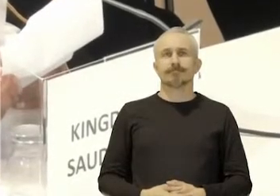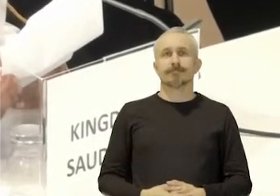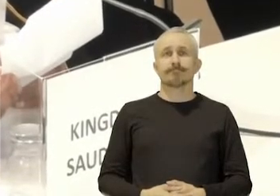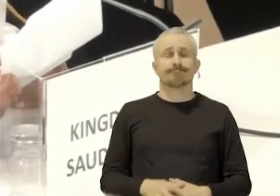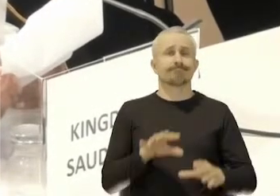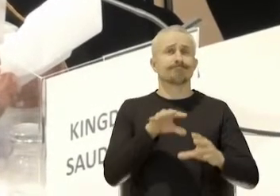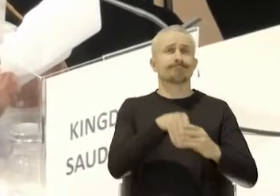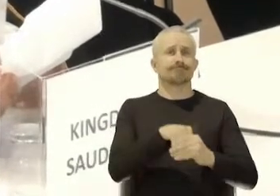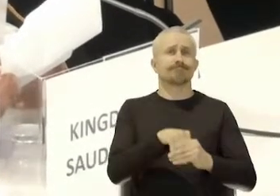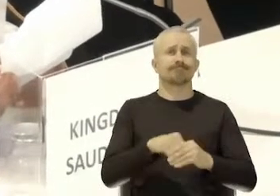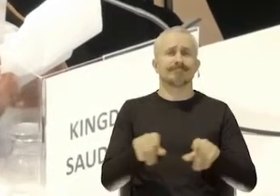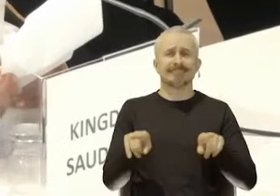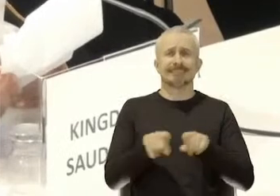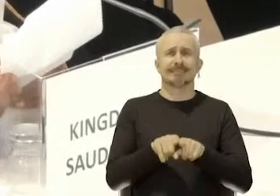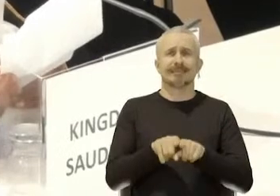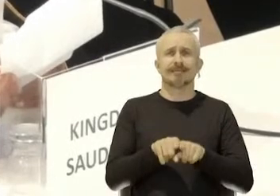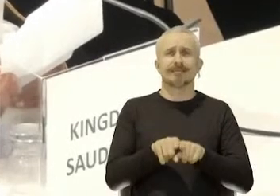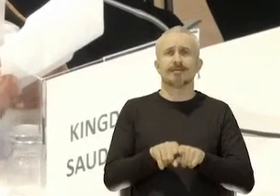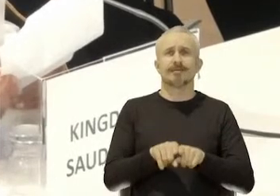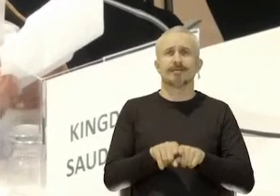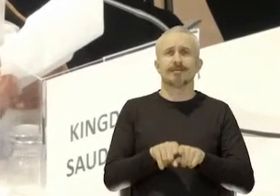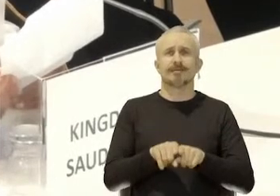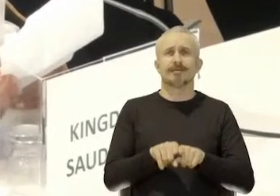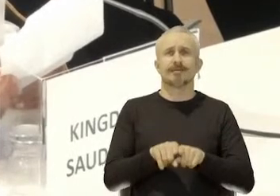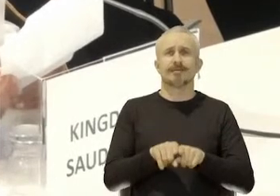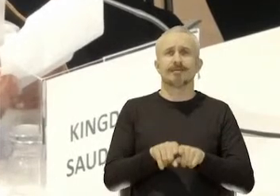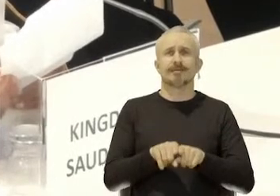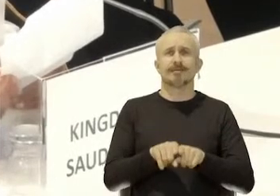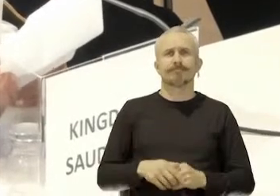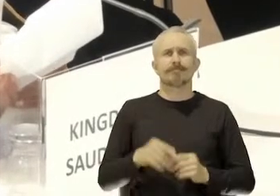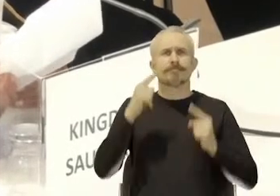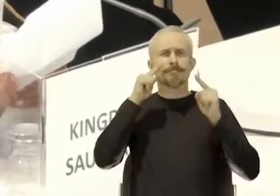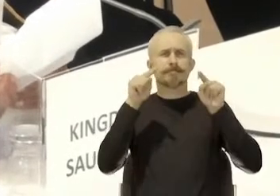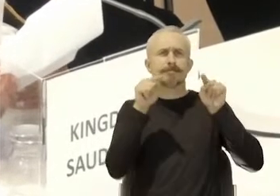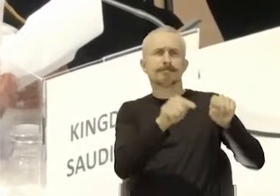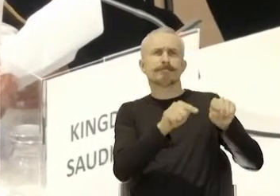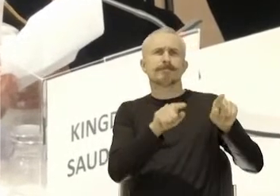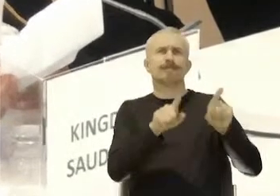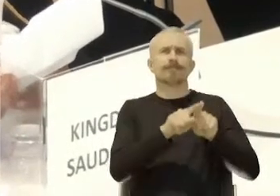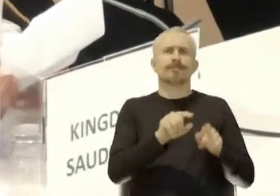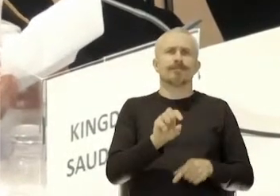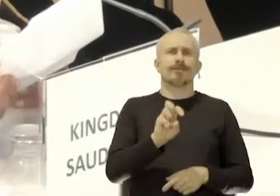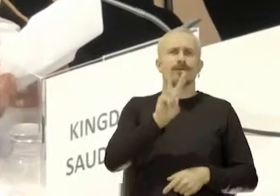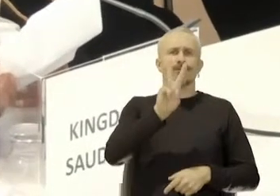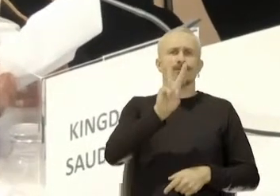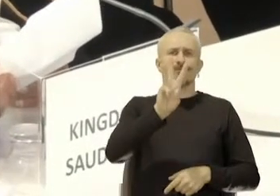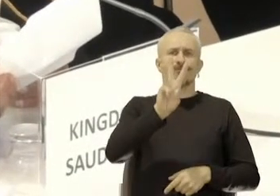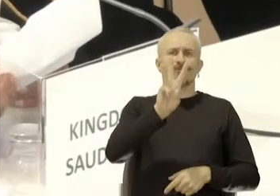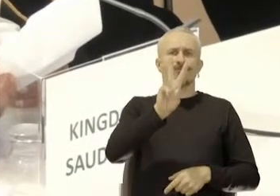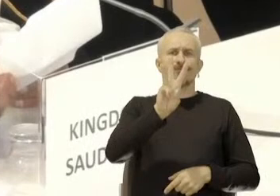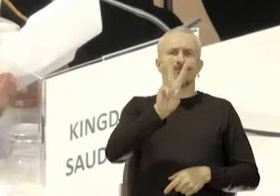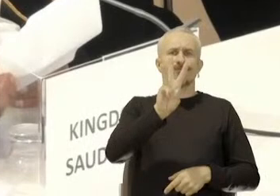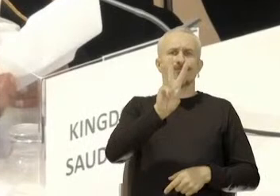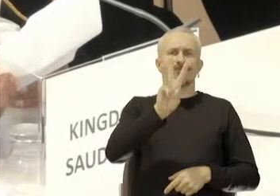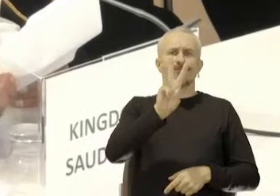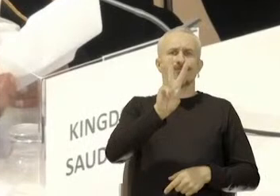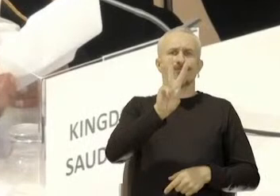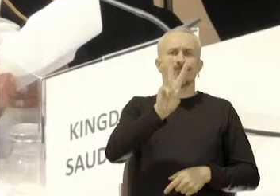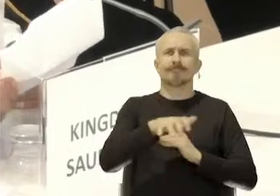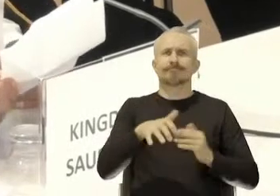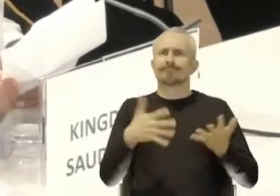I'd like to mention 3 cities where we wish to improve the quality of life